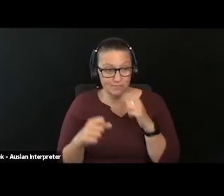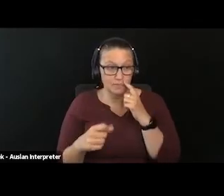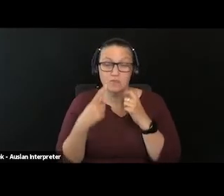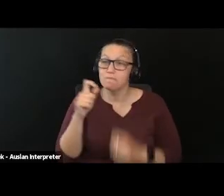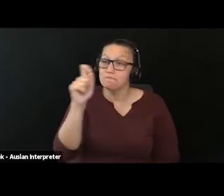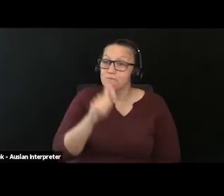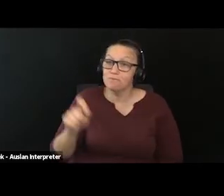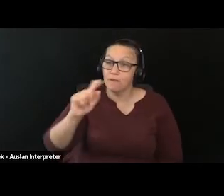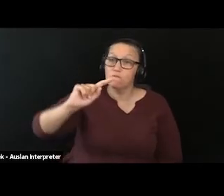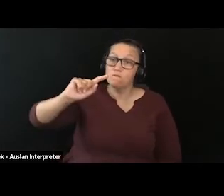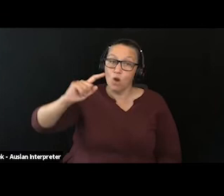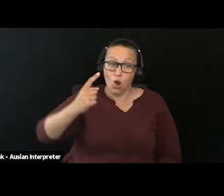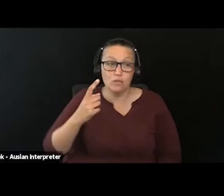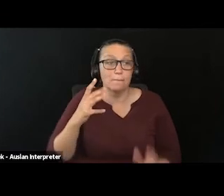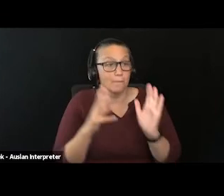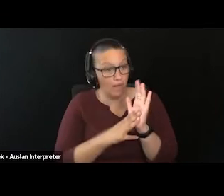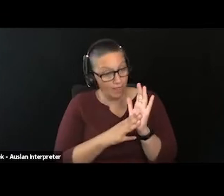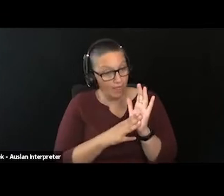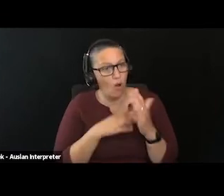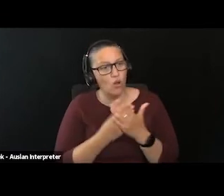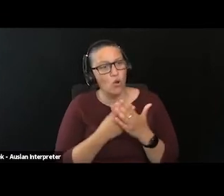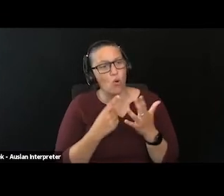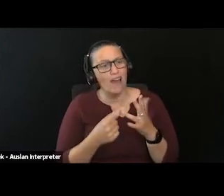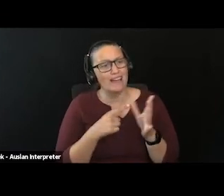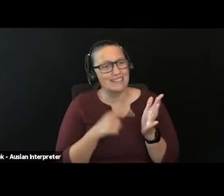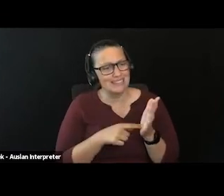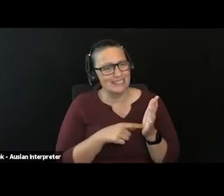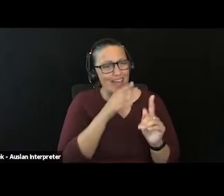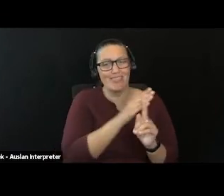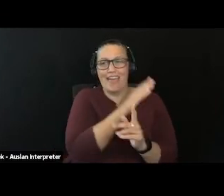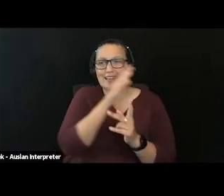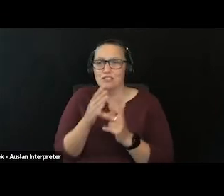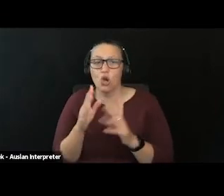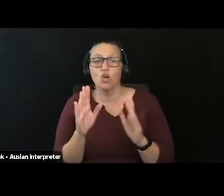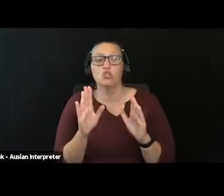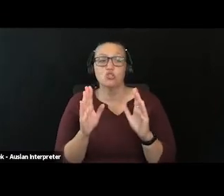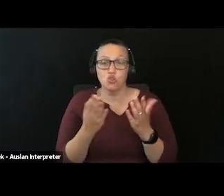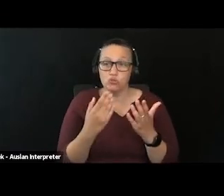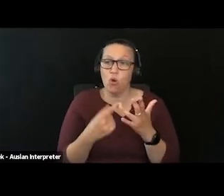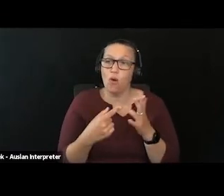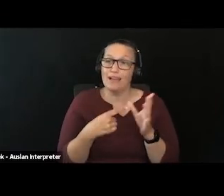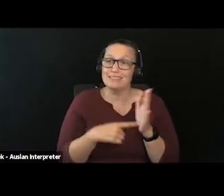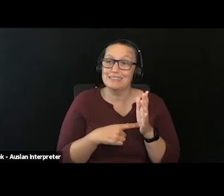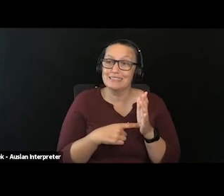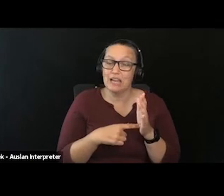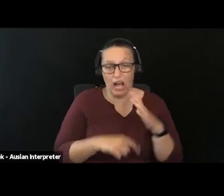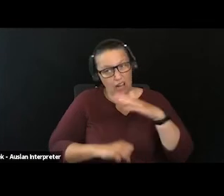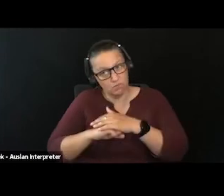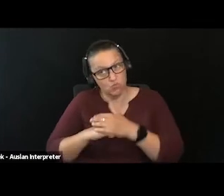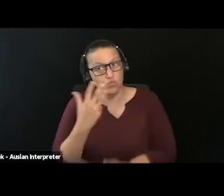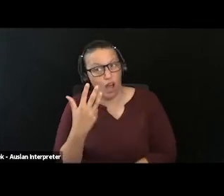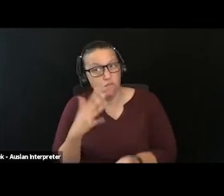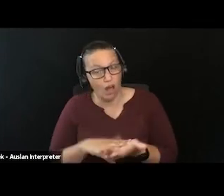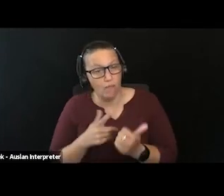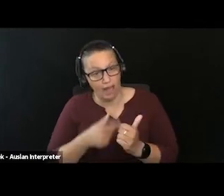start in the first month on OAT, and then they progress to a short OAT episode, which is up to 9 months, but can actually be much